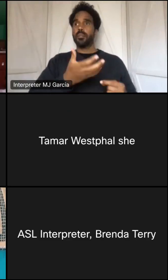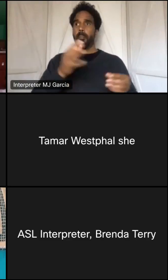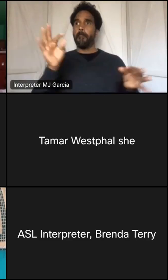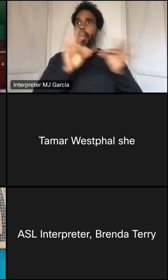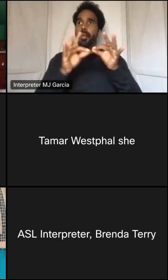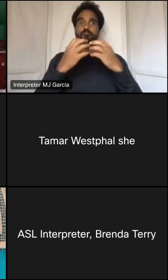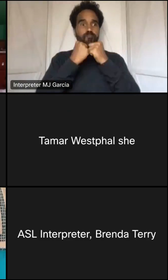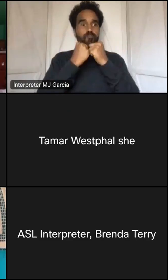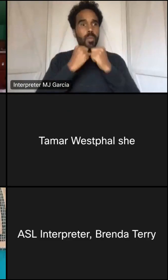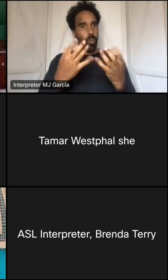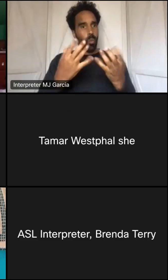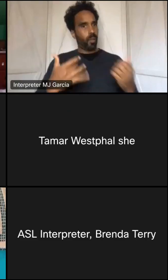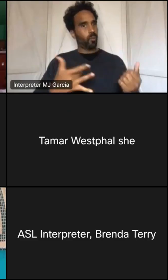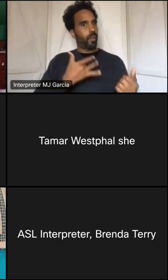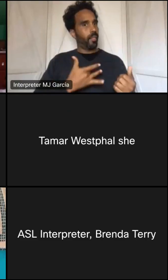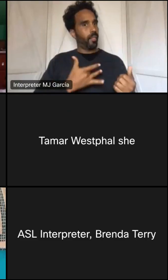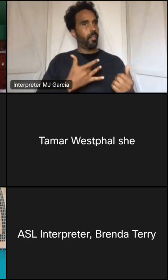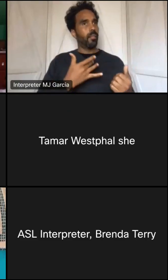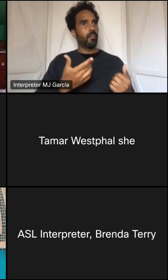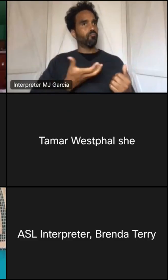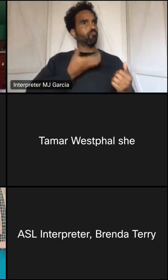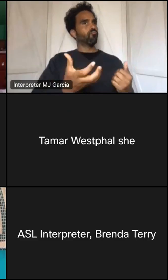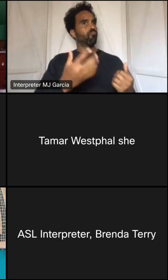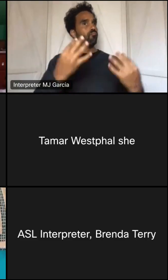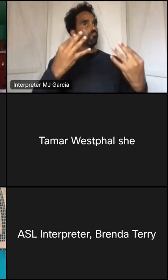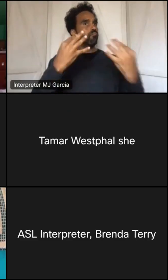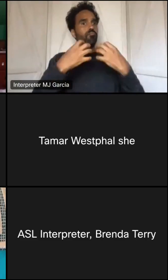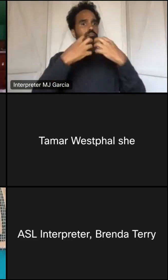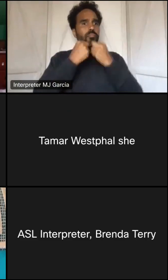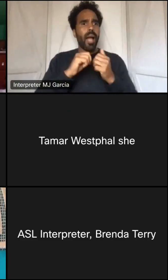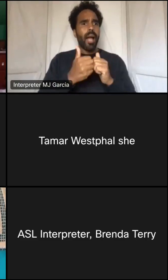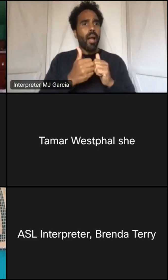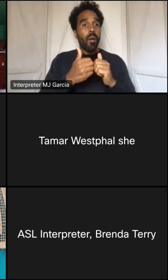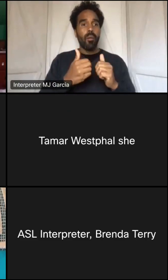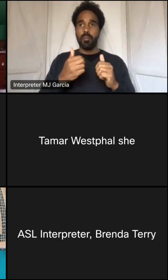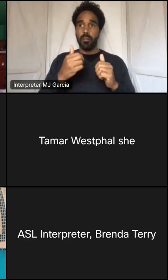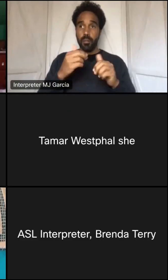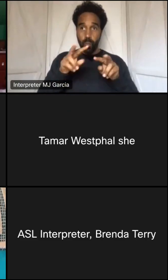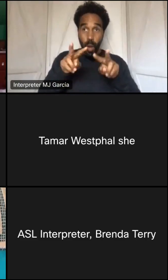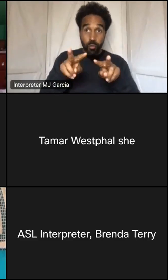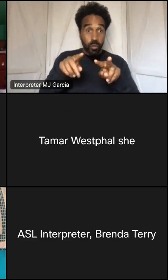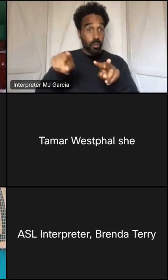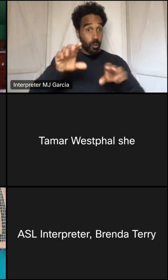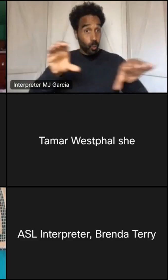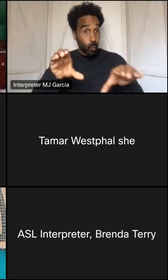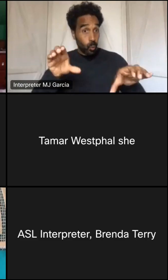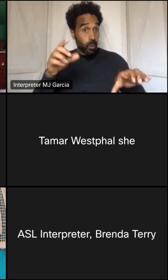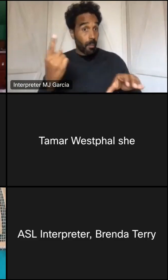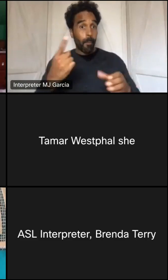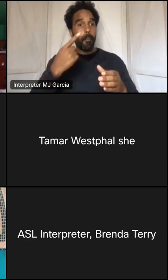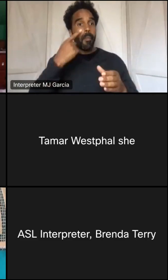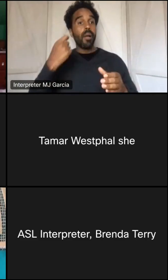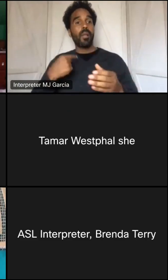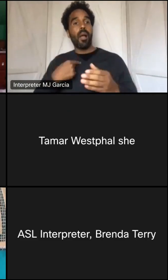feel that our voices matter is when we get to see an outcome. We get to see change happen with our